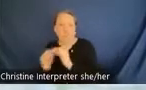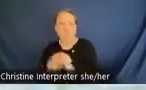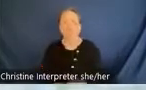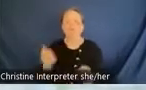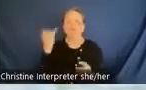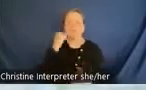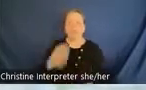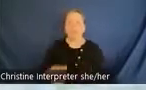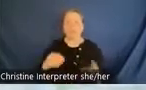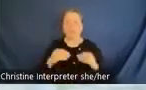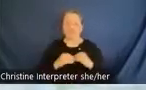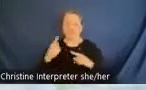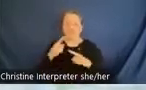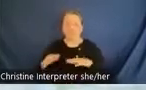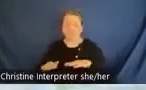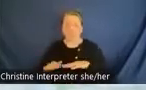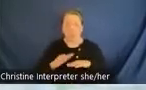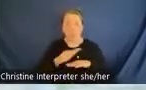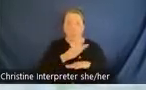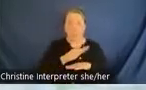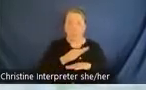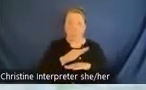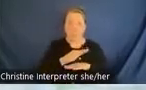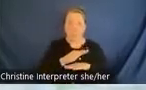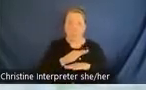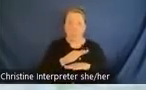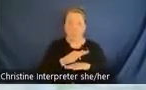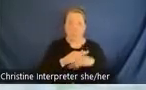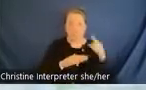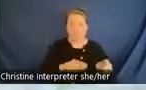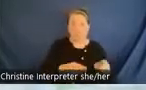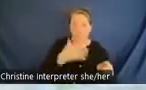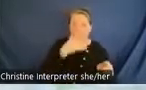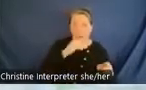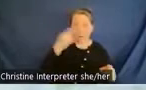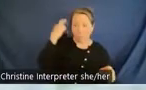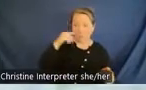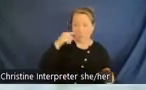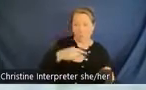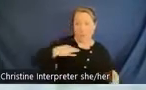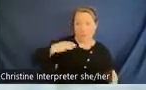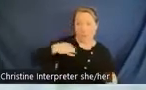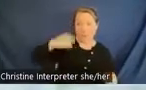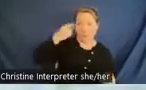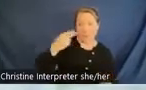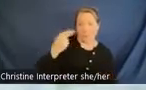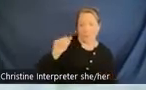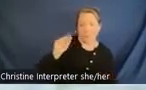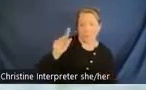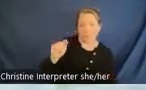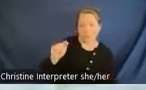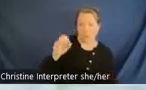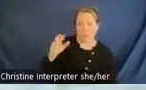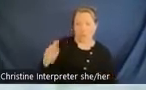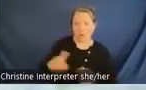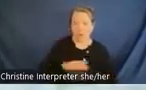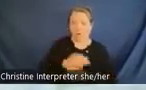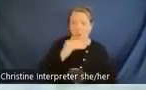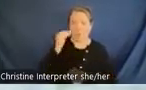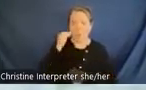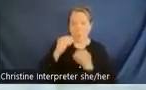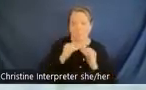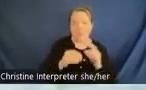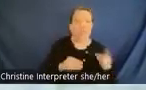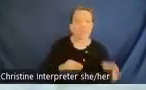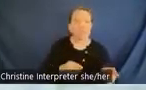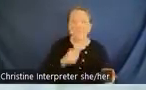installation and they can also be found eligible through one of the Habitats or Cover Home Repair, that person doesn't have to come up